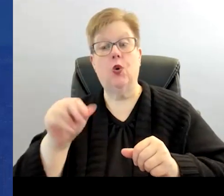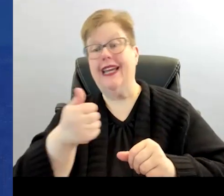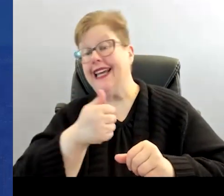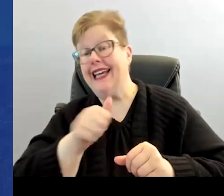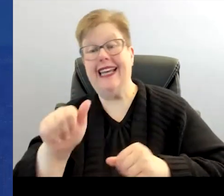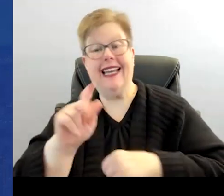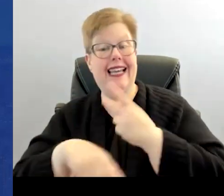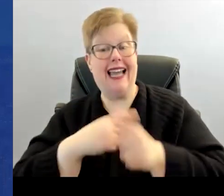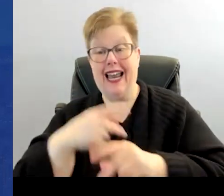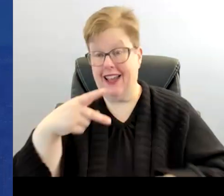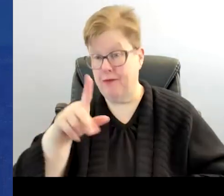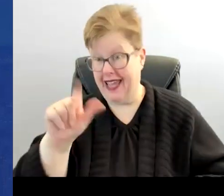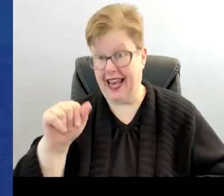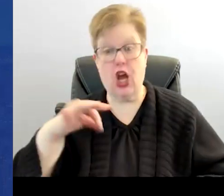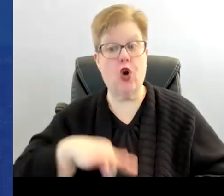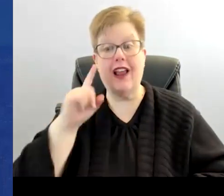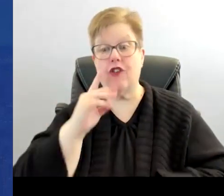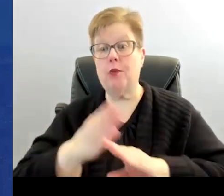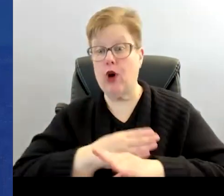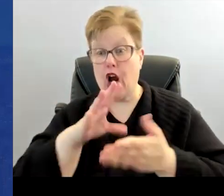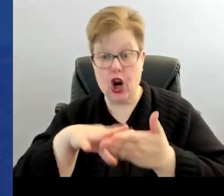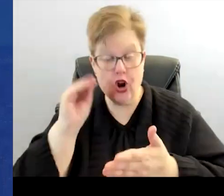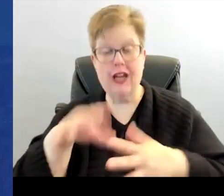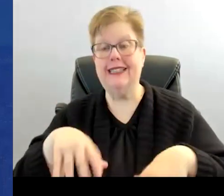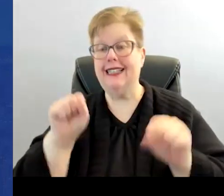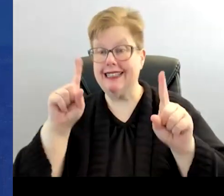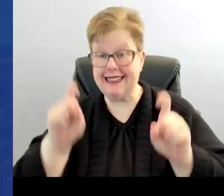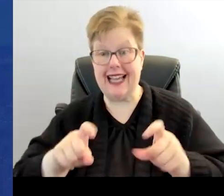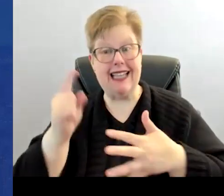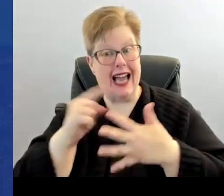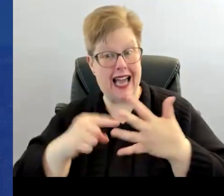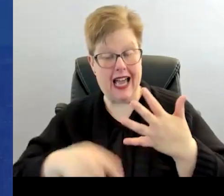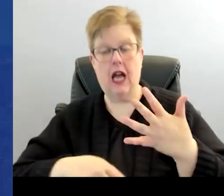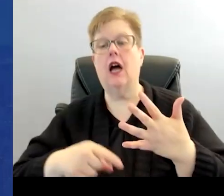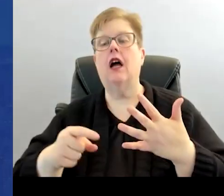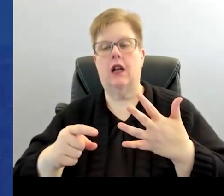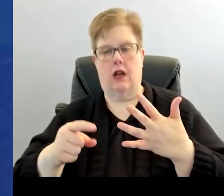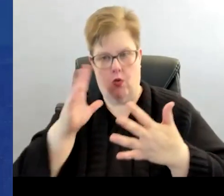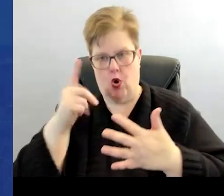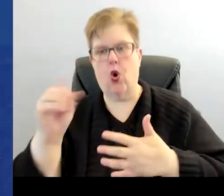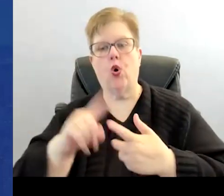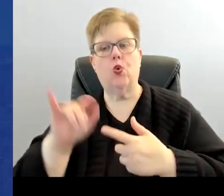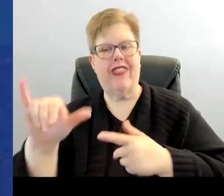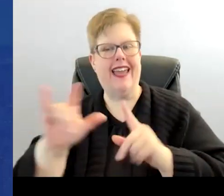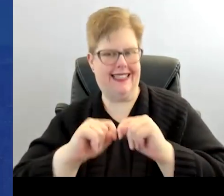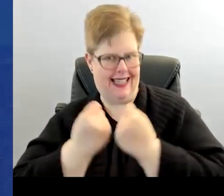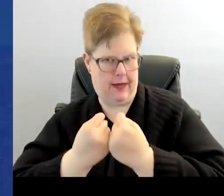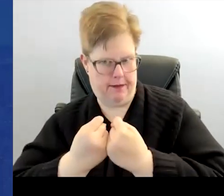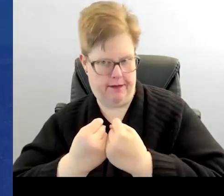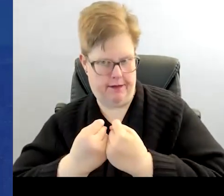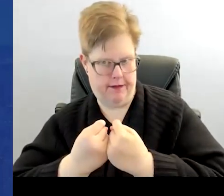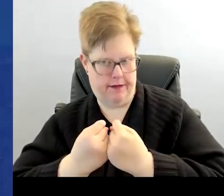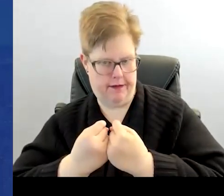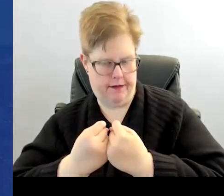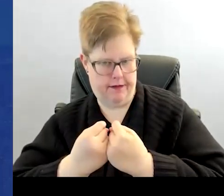of PLA, credit for prior learning, you take an exam, all of those things go to the credit for prior learning team.